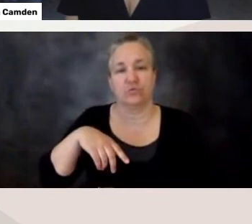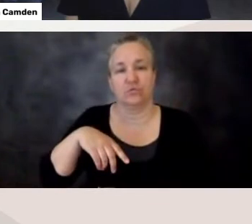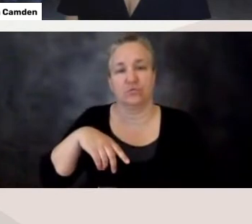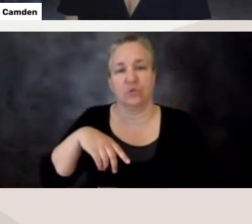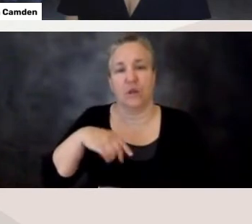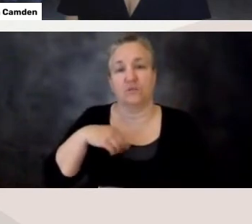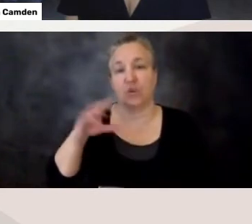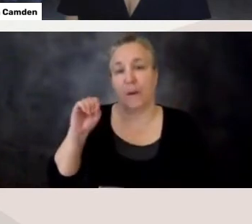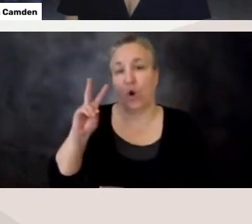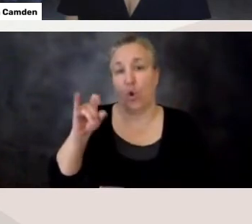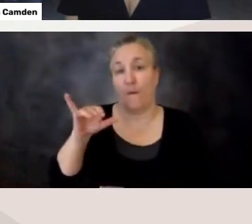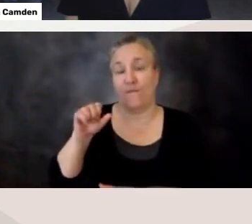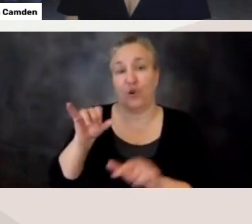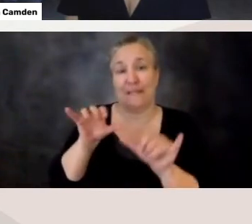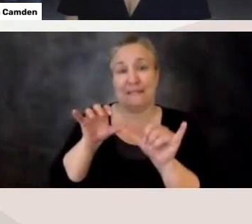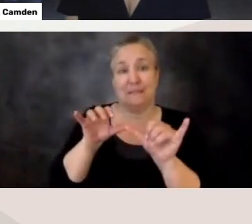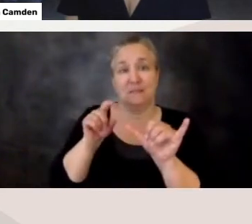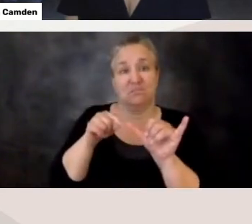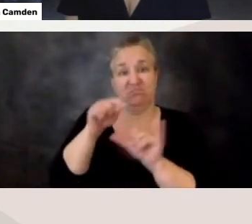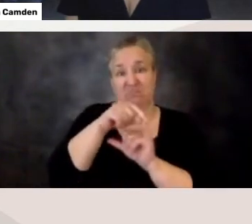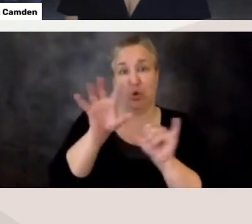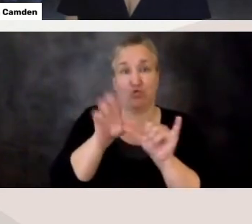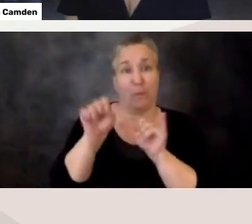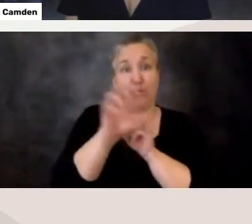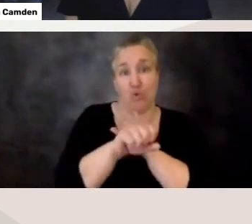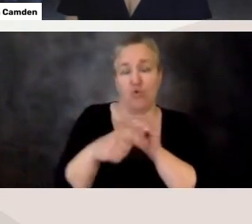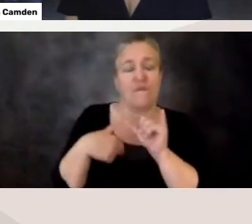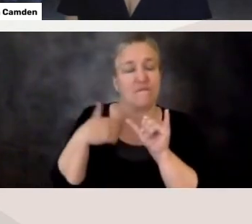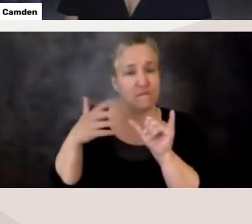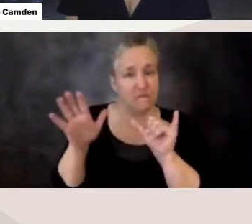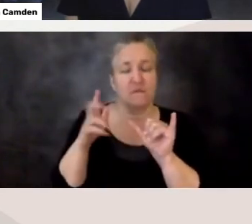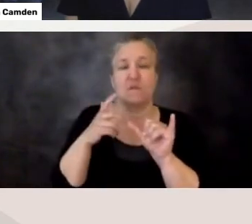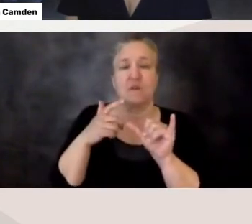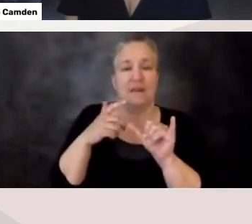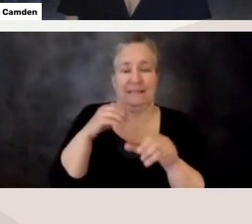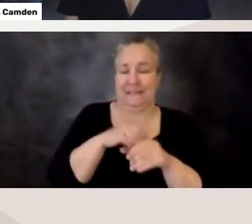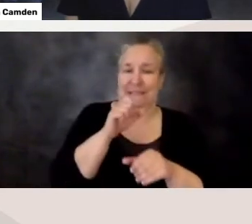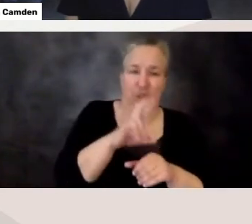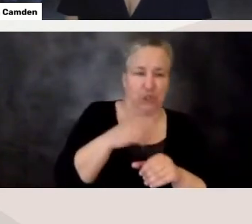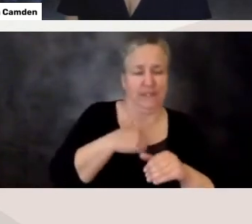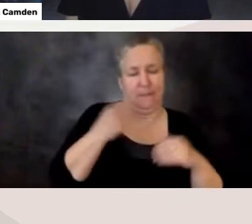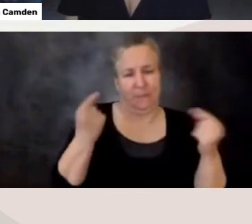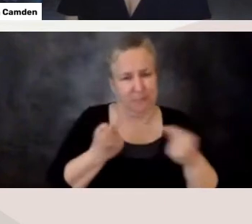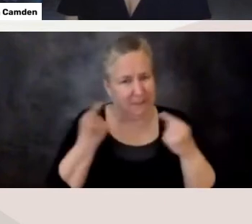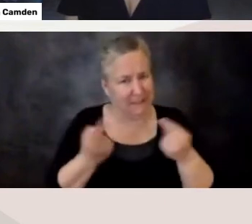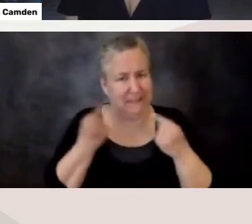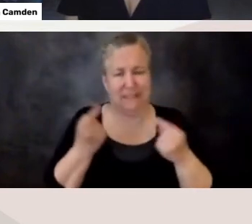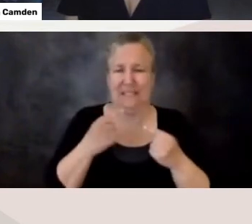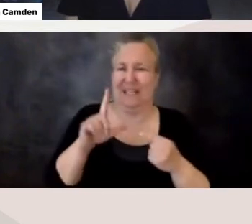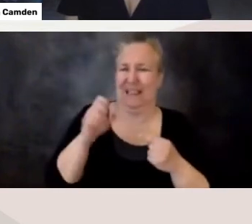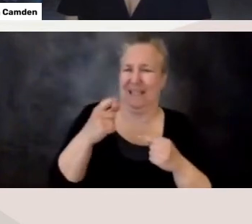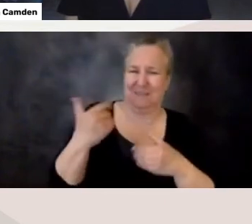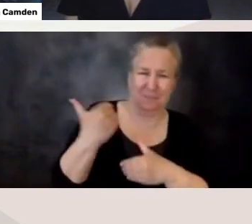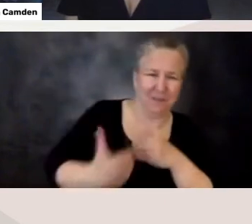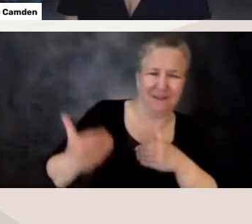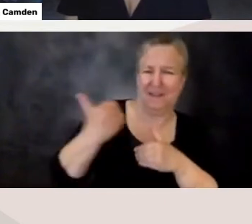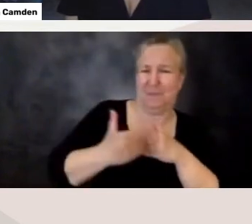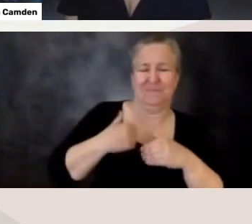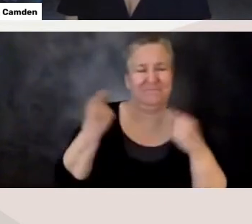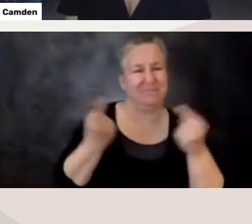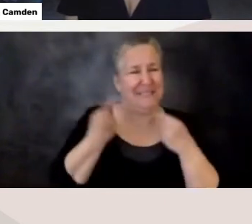my ovaries removed, because that's when I found out I was in the ER because I was in pain. My legs were bothering me; they were in